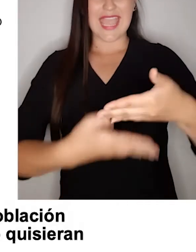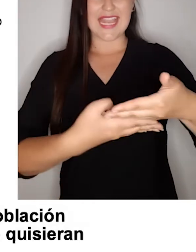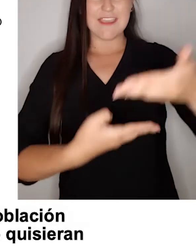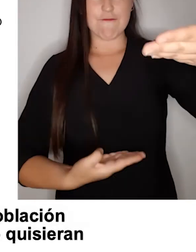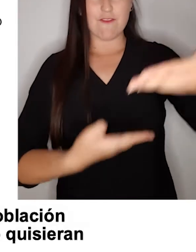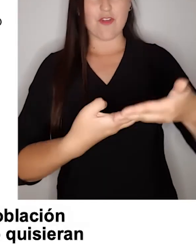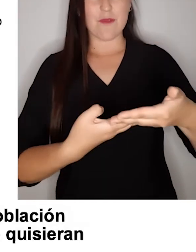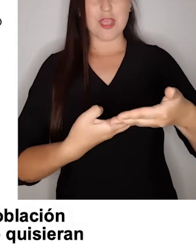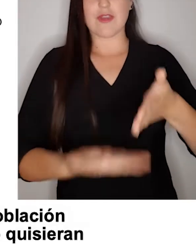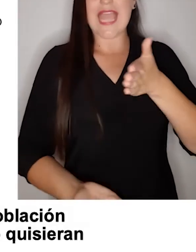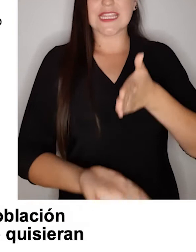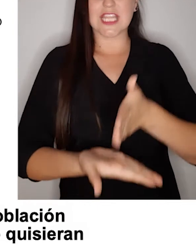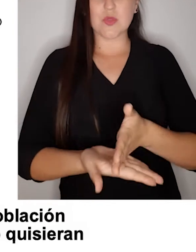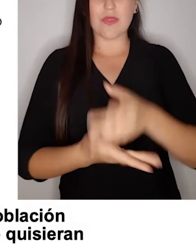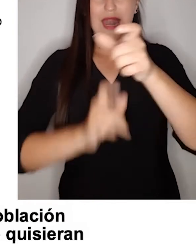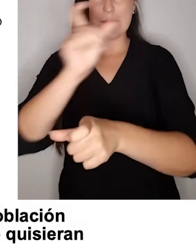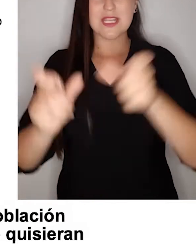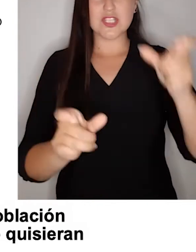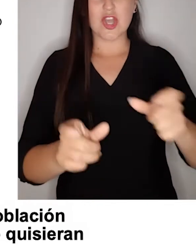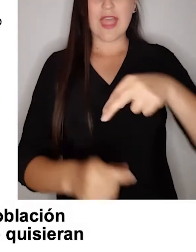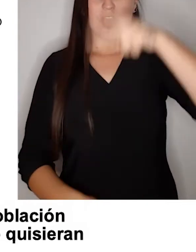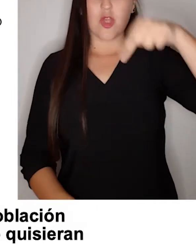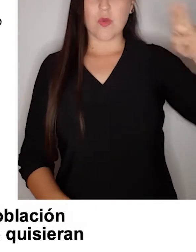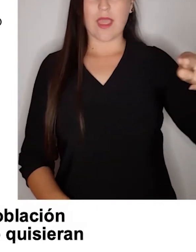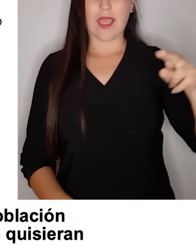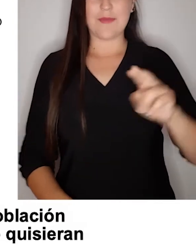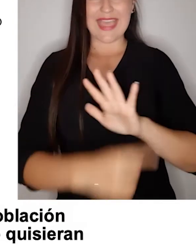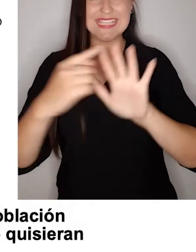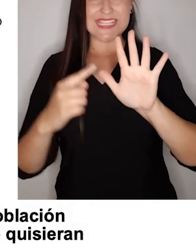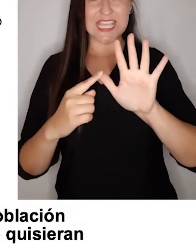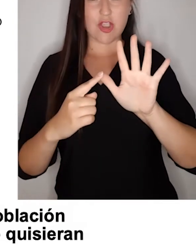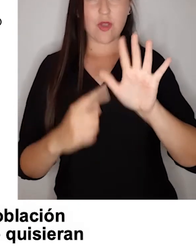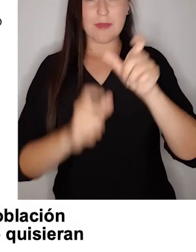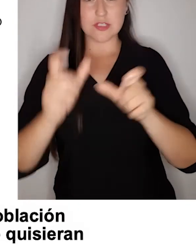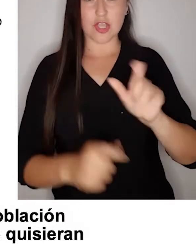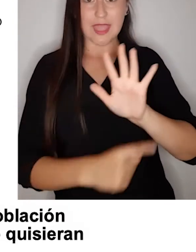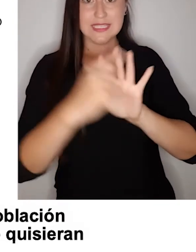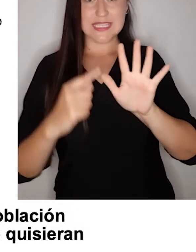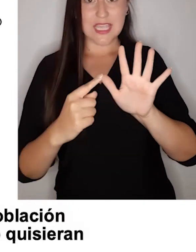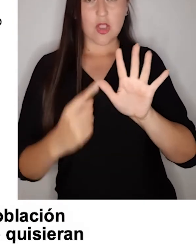The report on the attitudes of the Norwegian population showed that